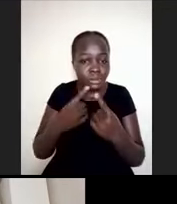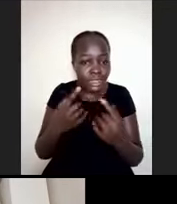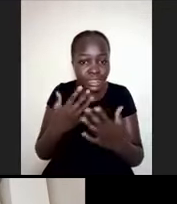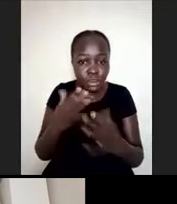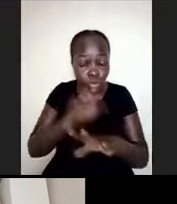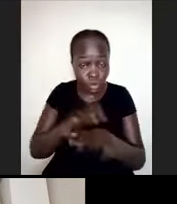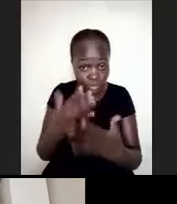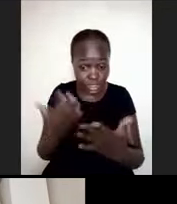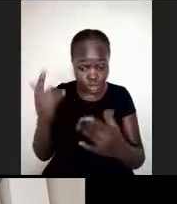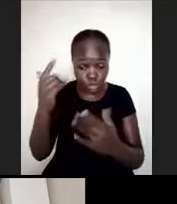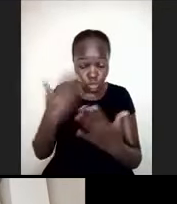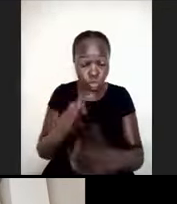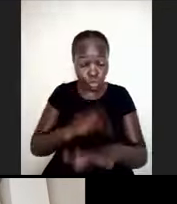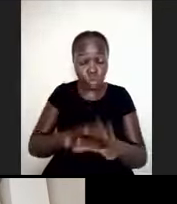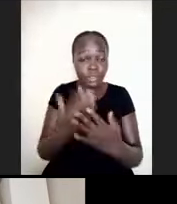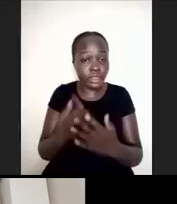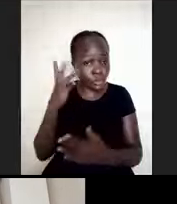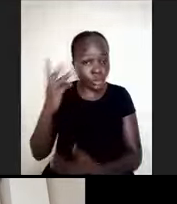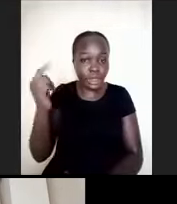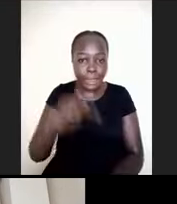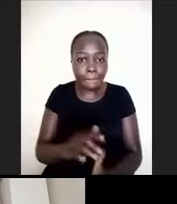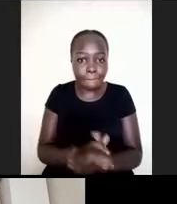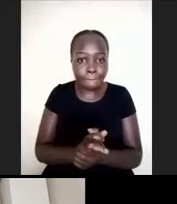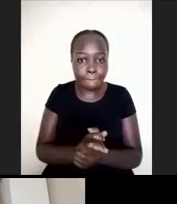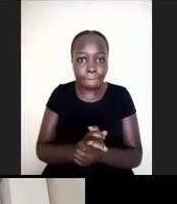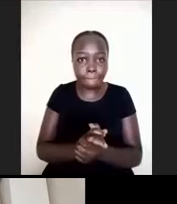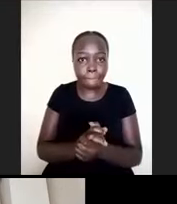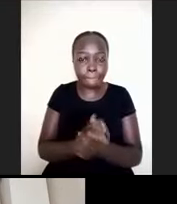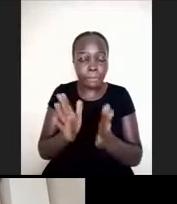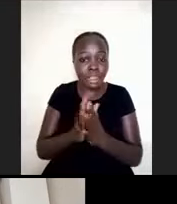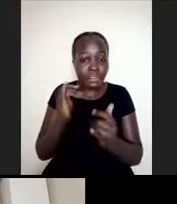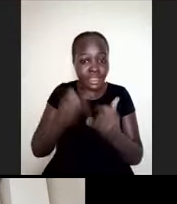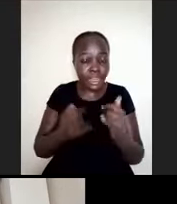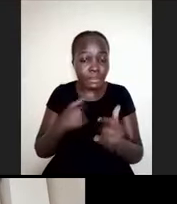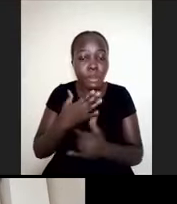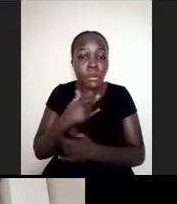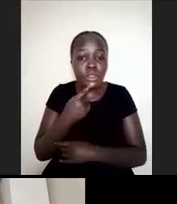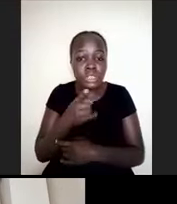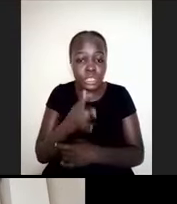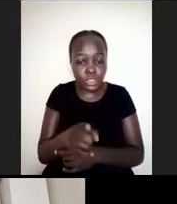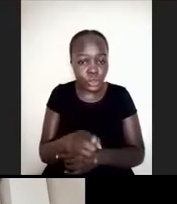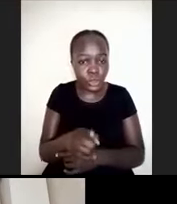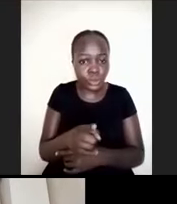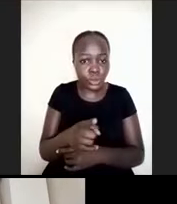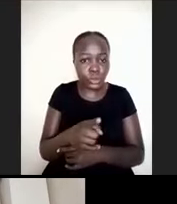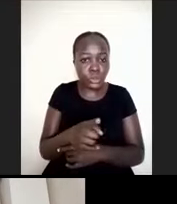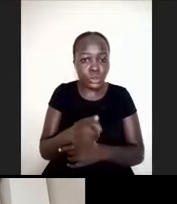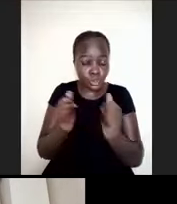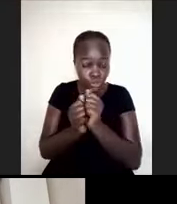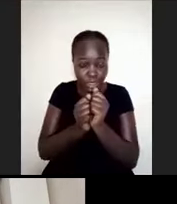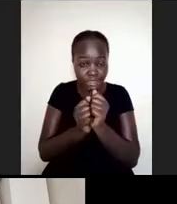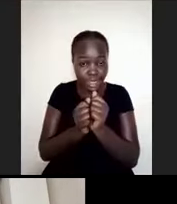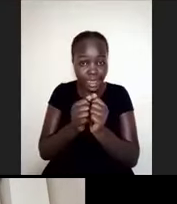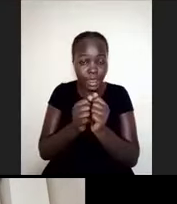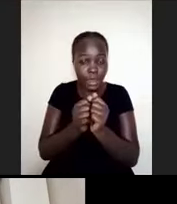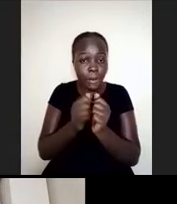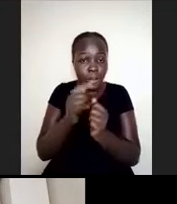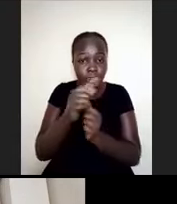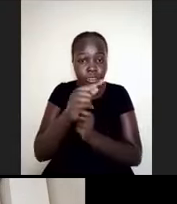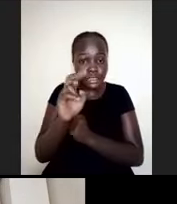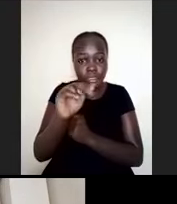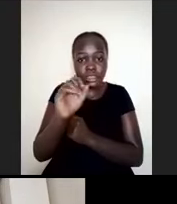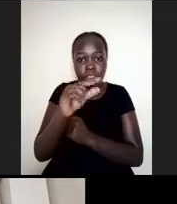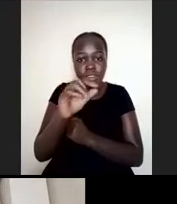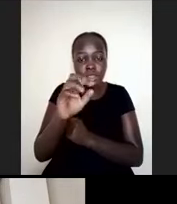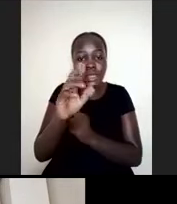come, okay? And we want to, finally, I want to tell you, even together with the parents, that the Bible says